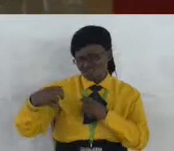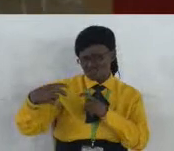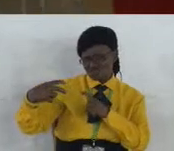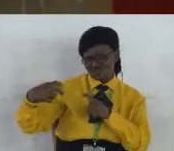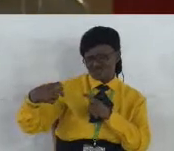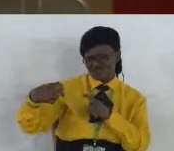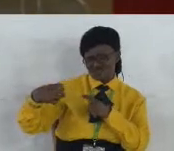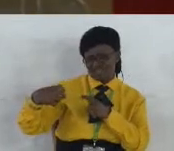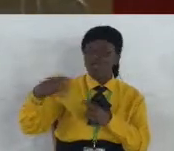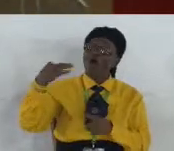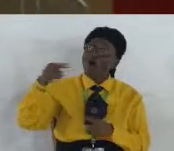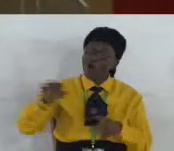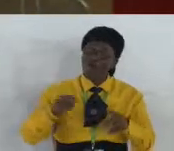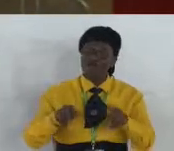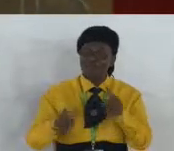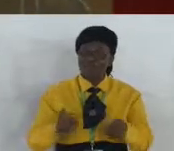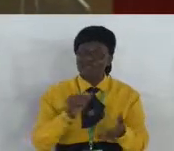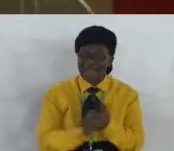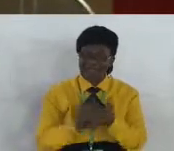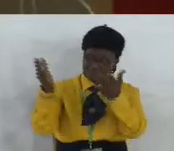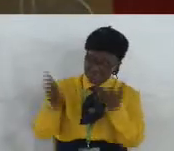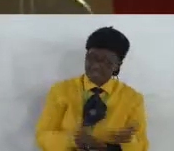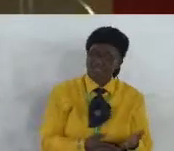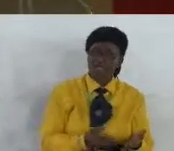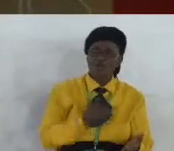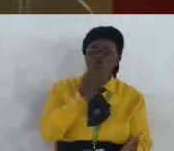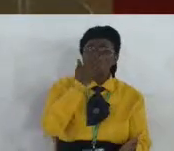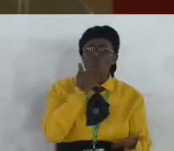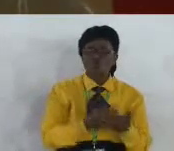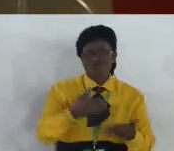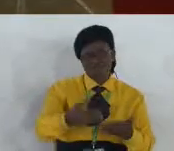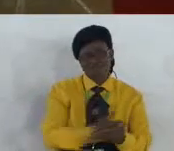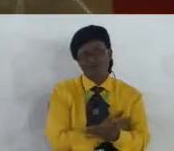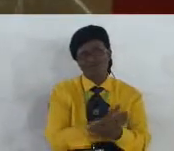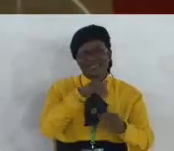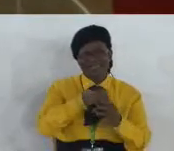Oh, in the name of the one who called me,